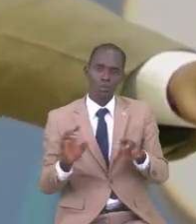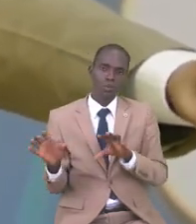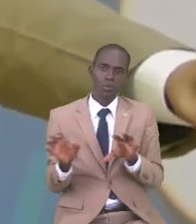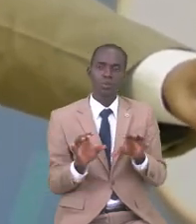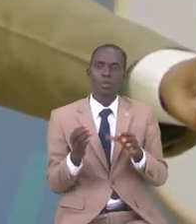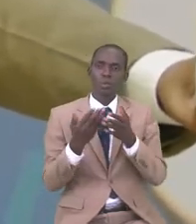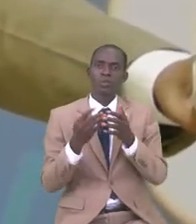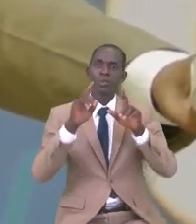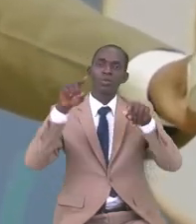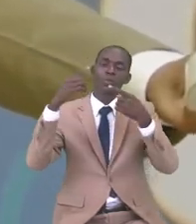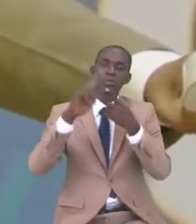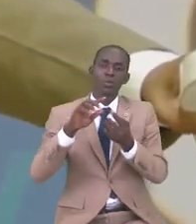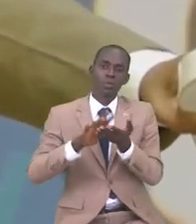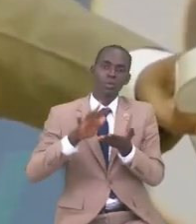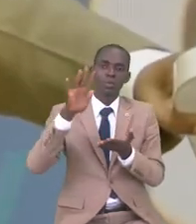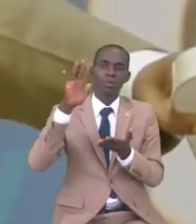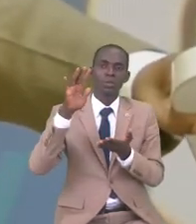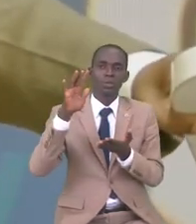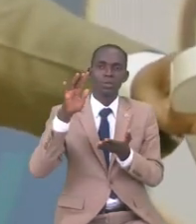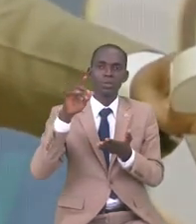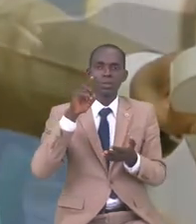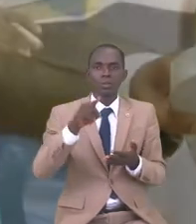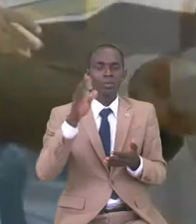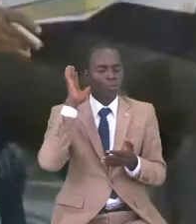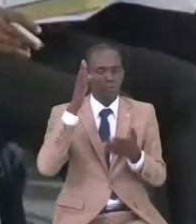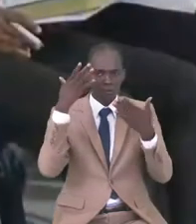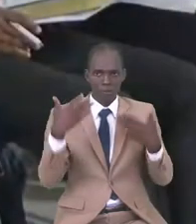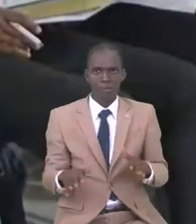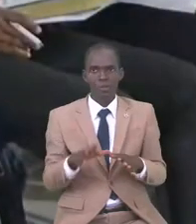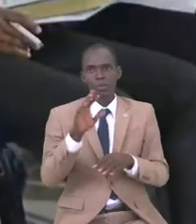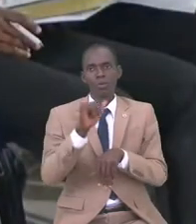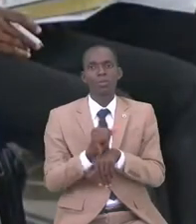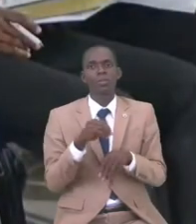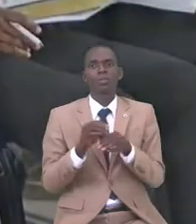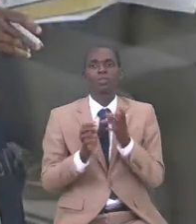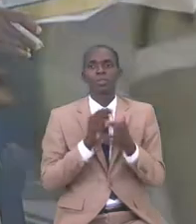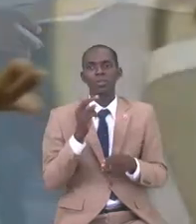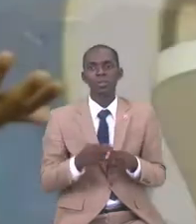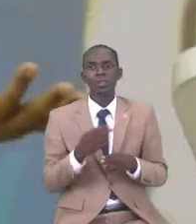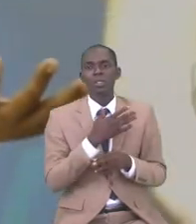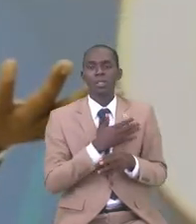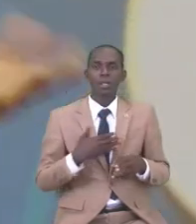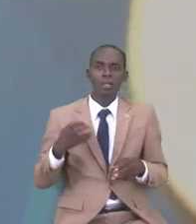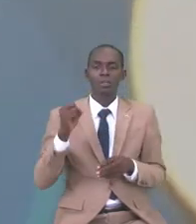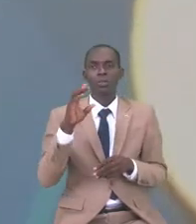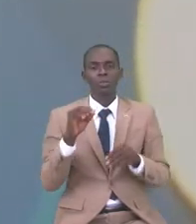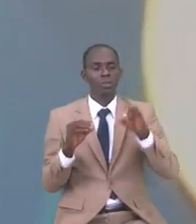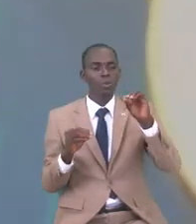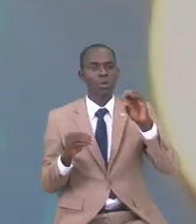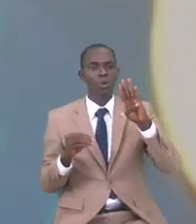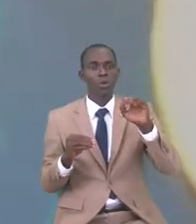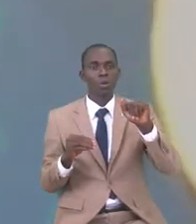Before you go to glory, you will finish. And so Obadiah said, there's